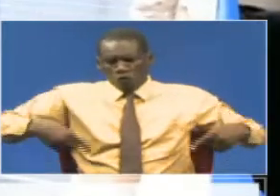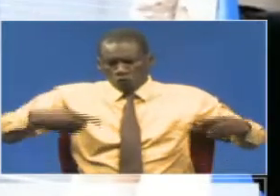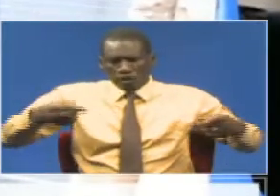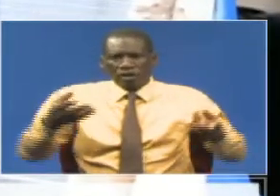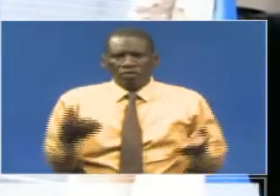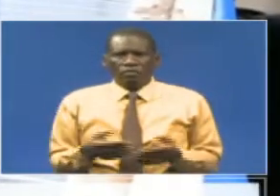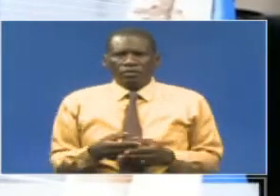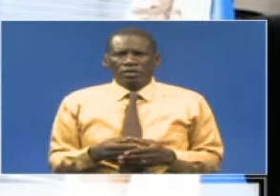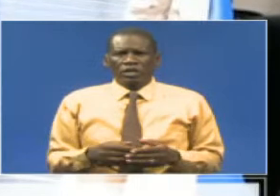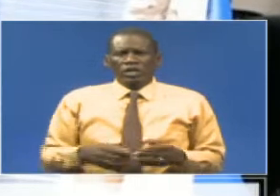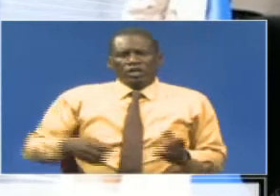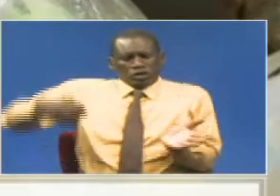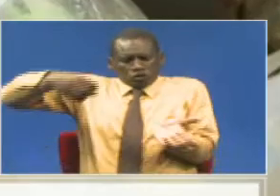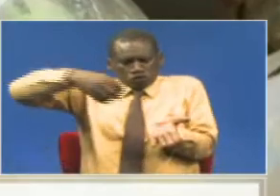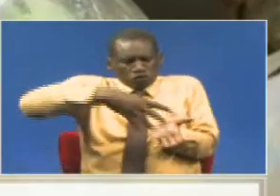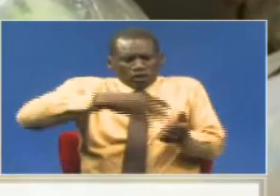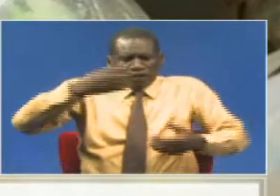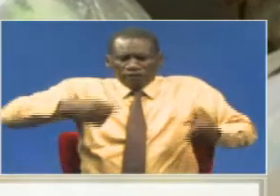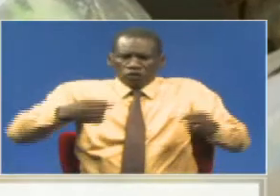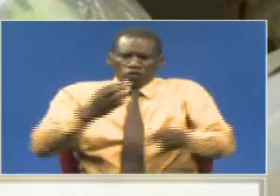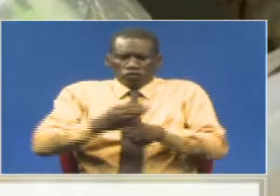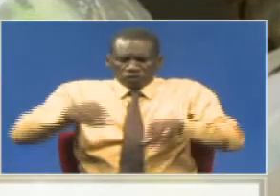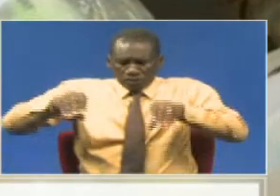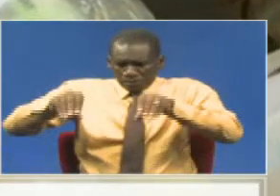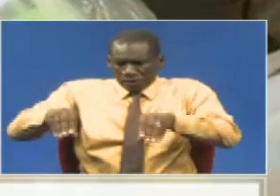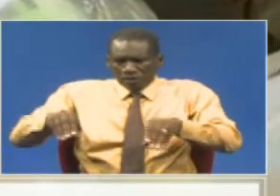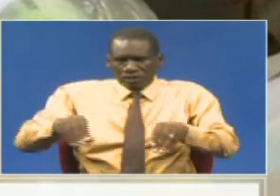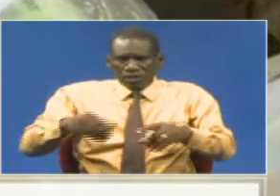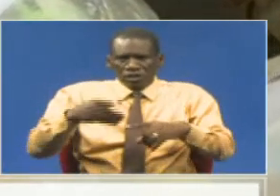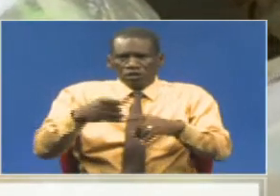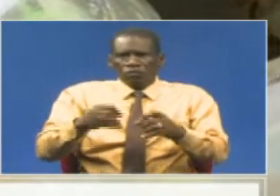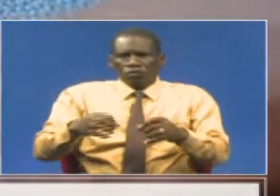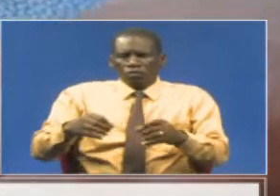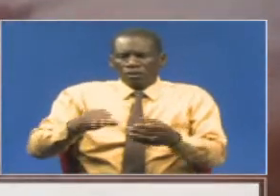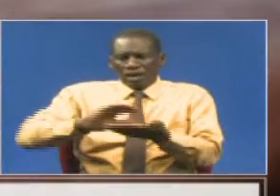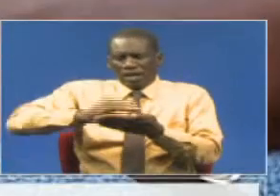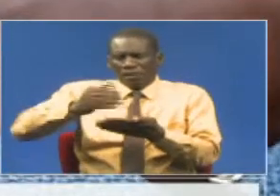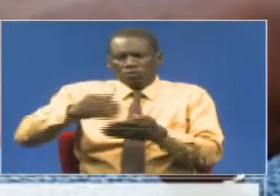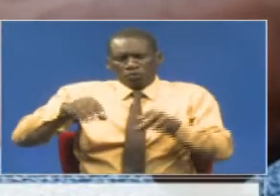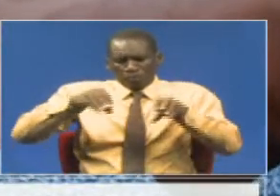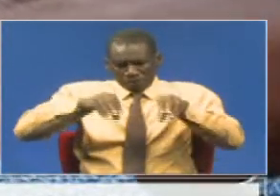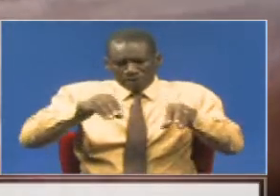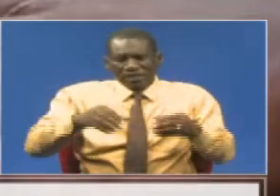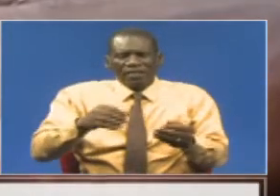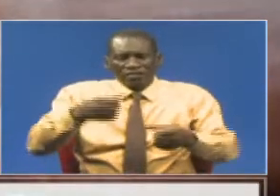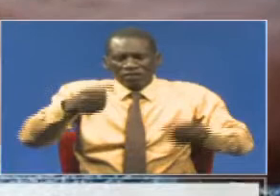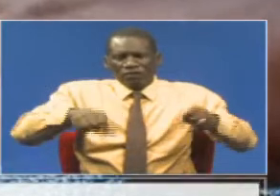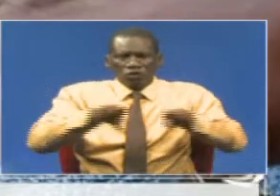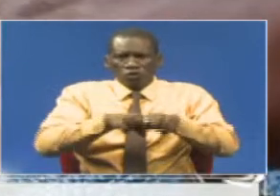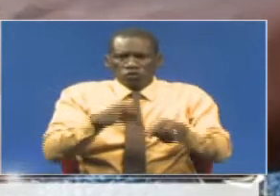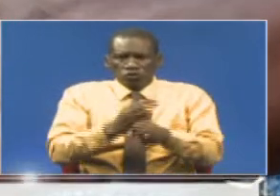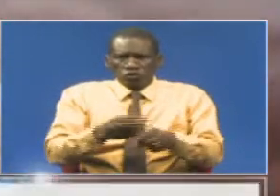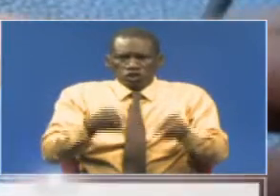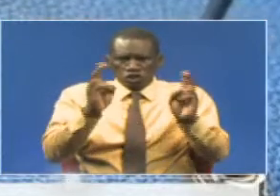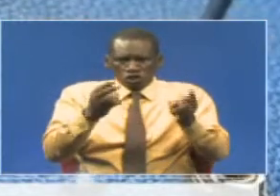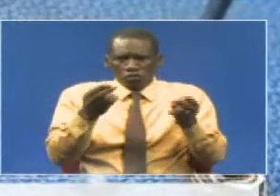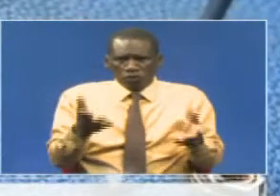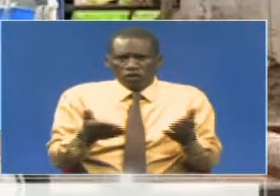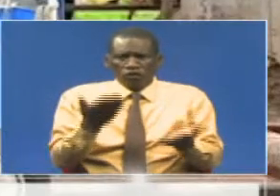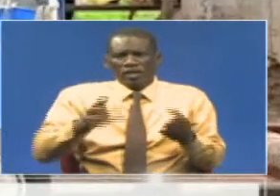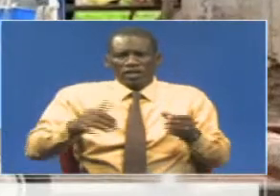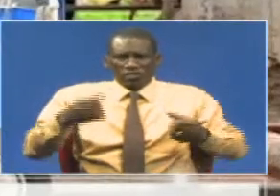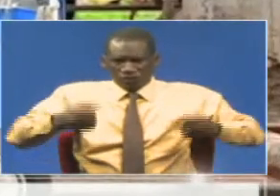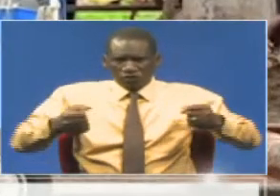The solar-powered vehicle uses a battery made out of recycled laptop batteries. The car also uses the normal functions of any other